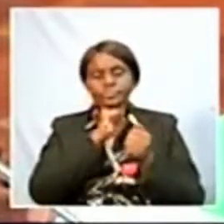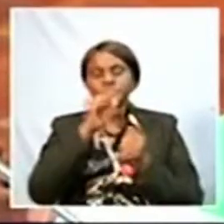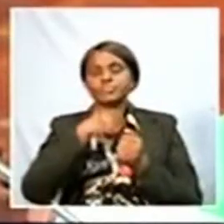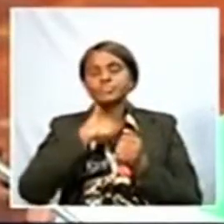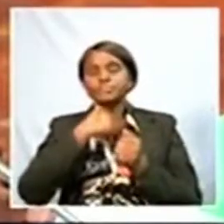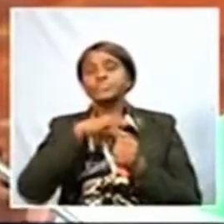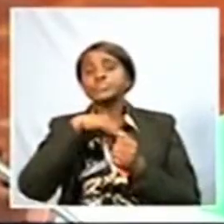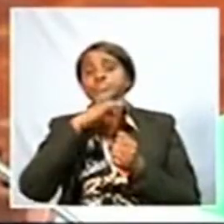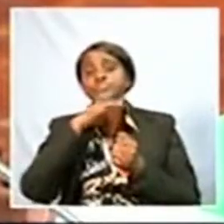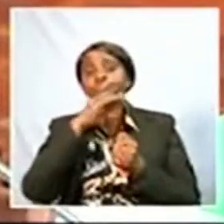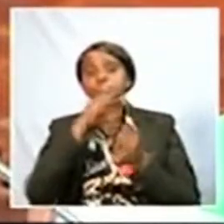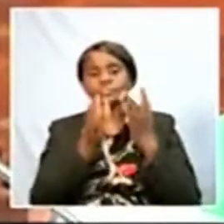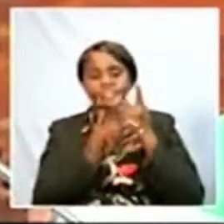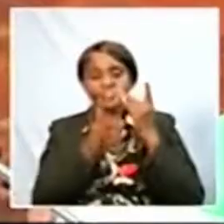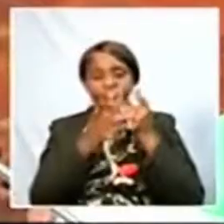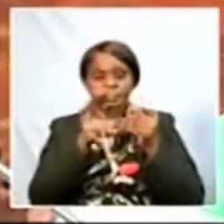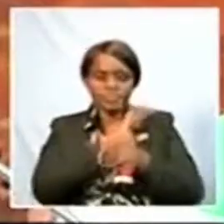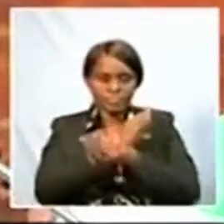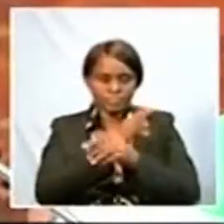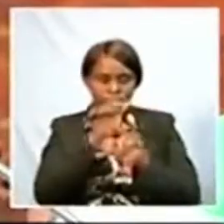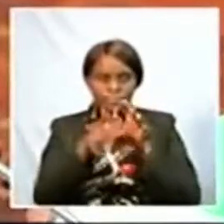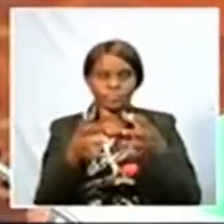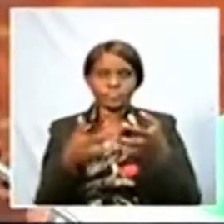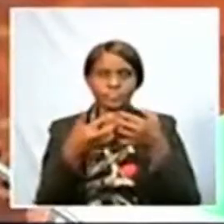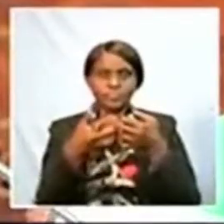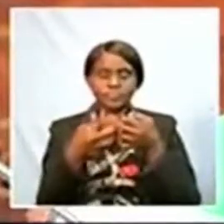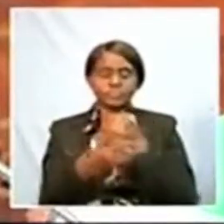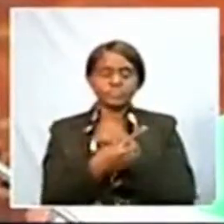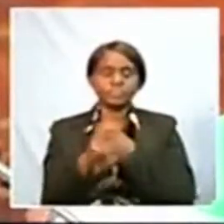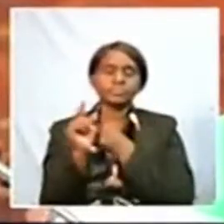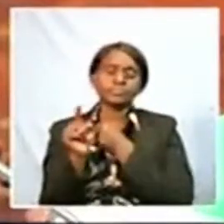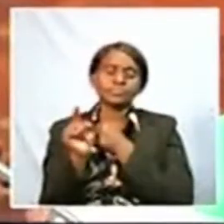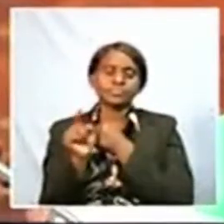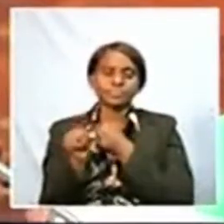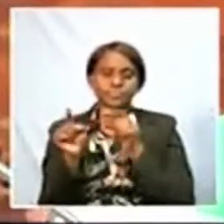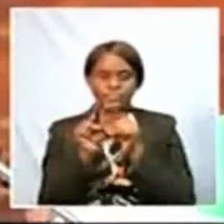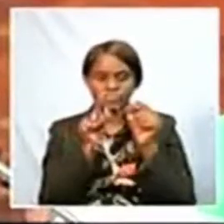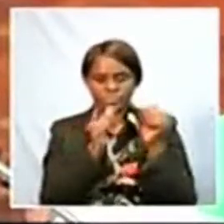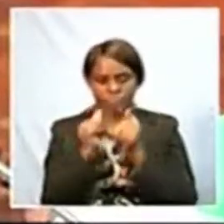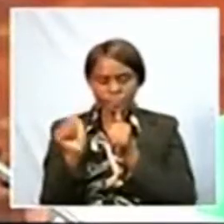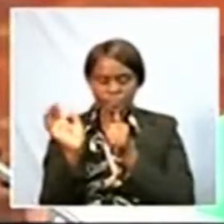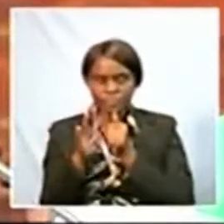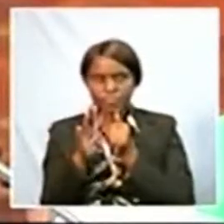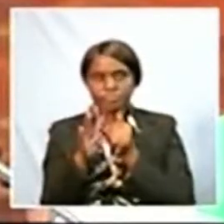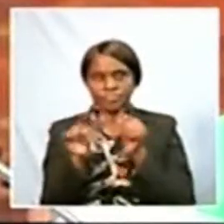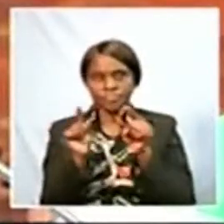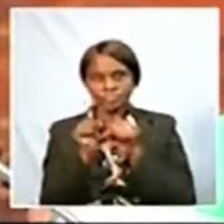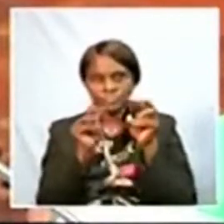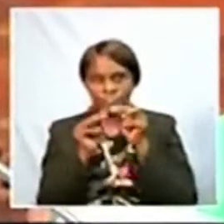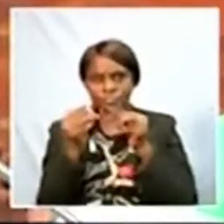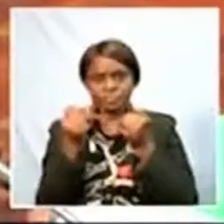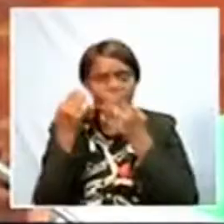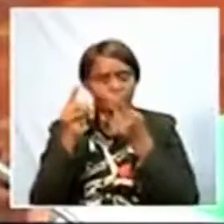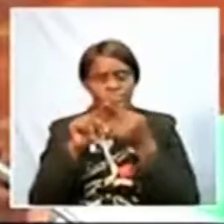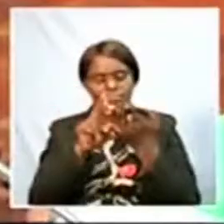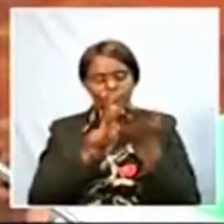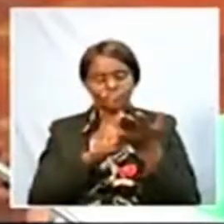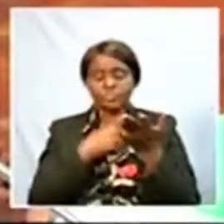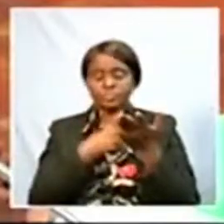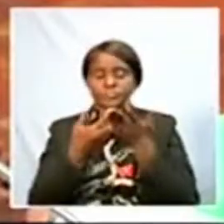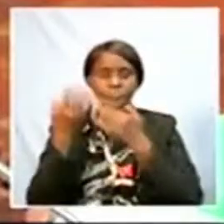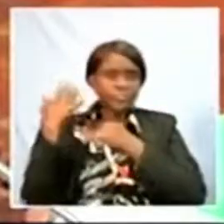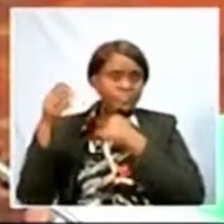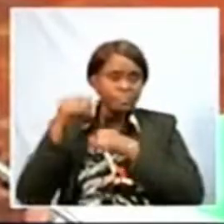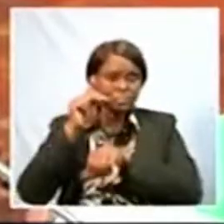inadequate technical capacity in the engineering department. Action taken. Management wishes to report that the